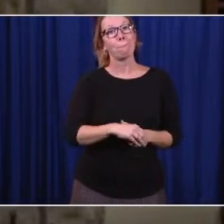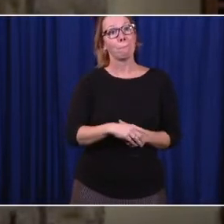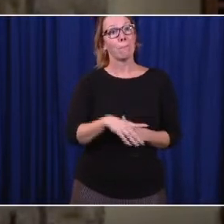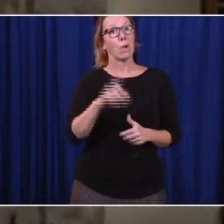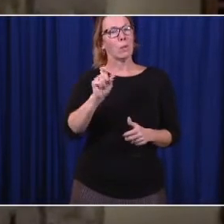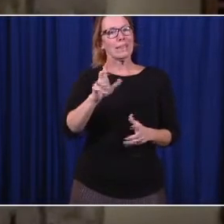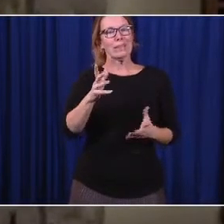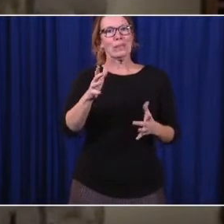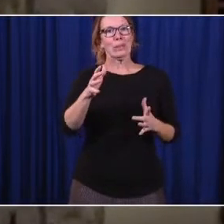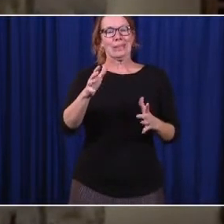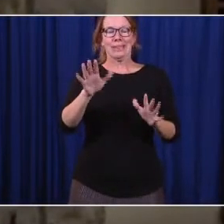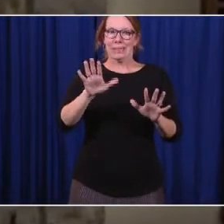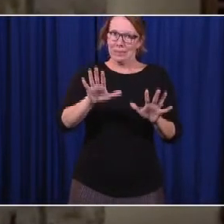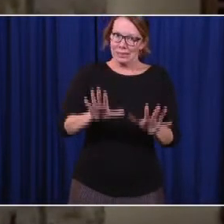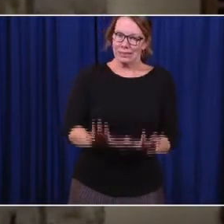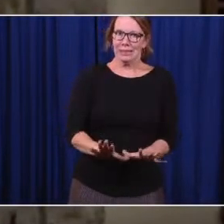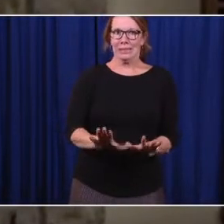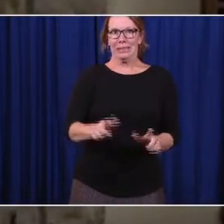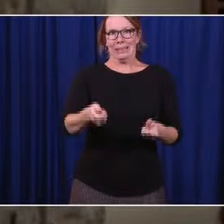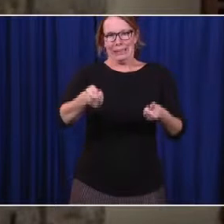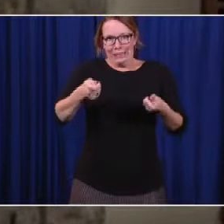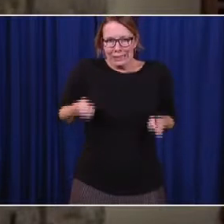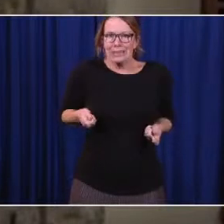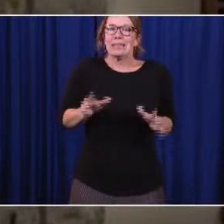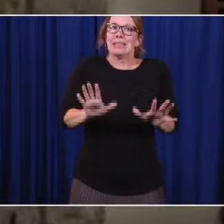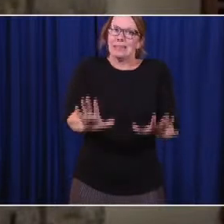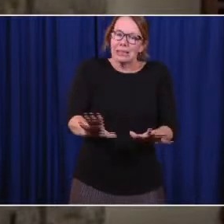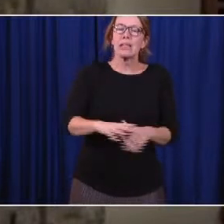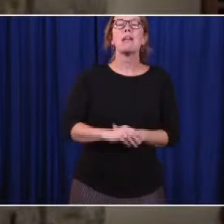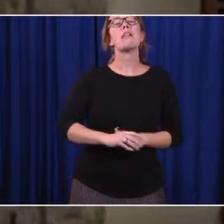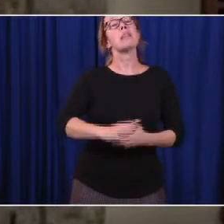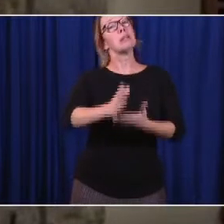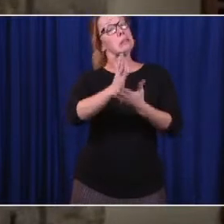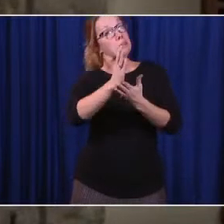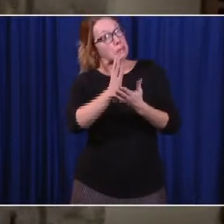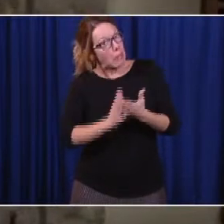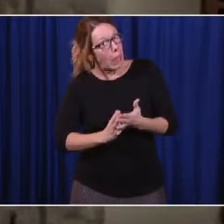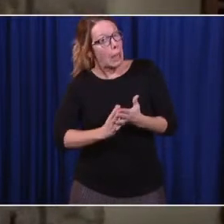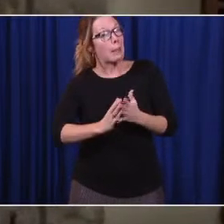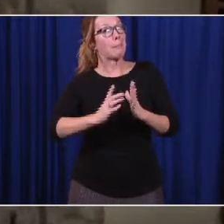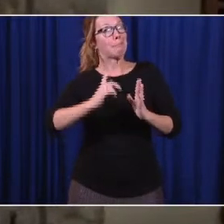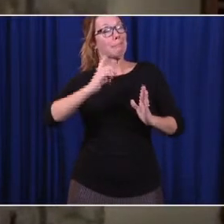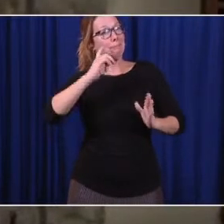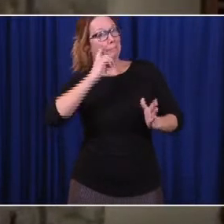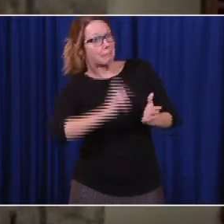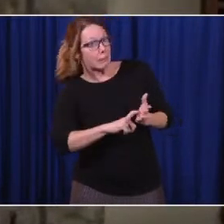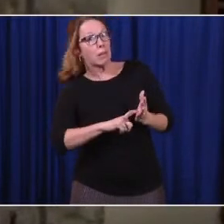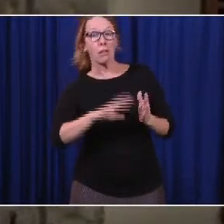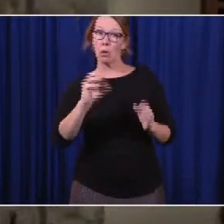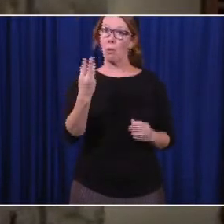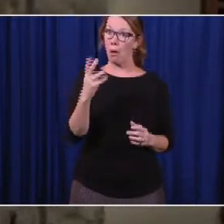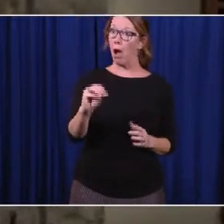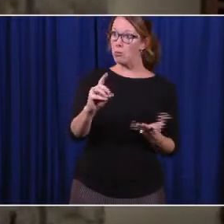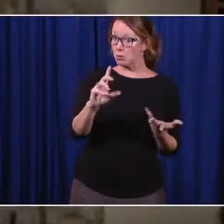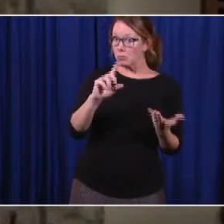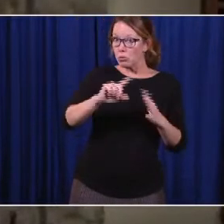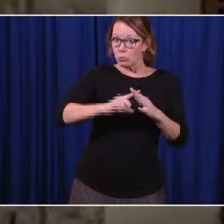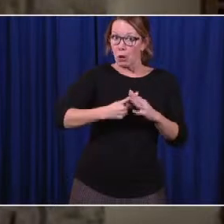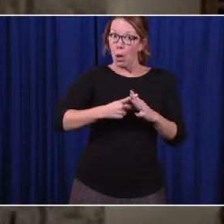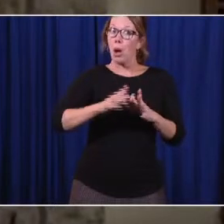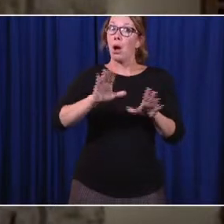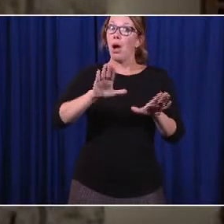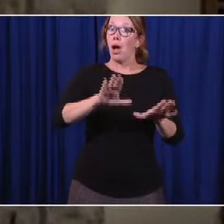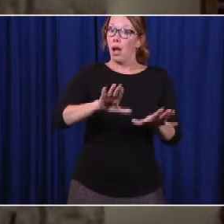pull back. There is some indication that Ohioans have pulled back